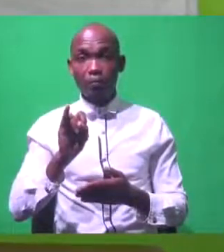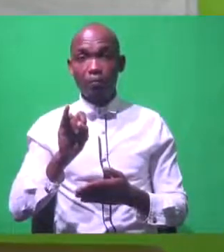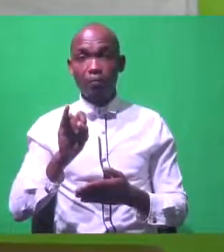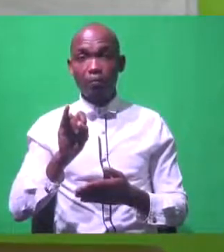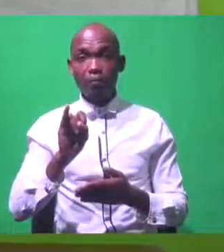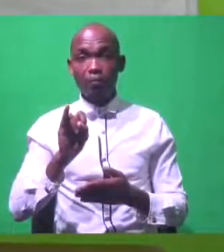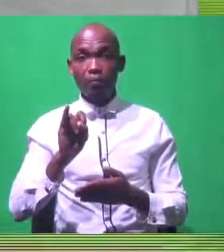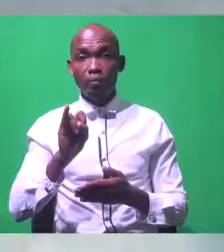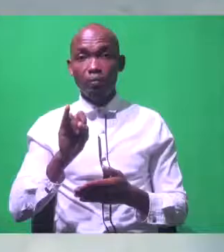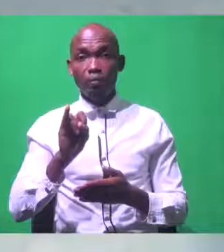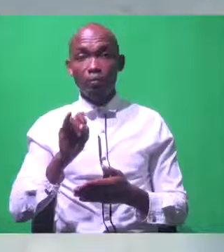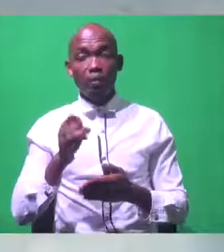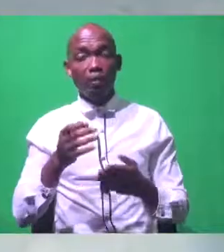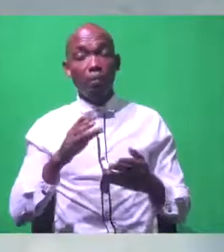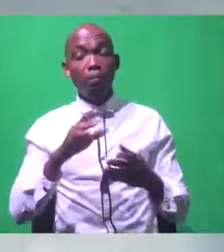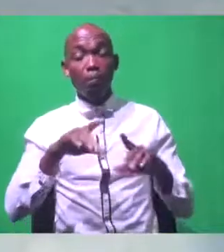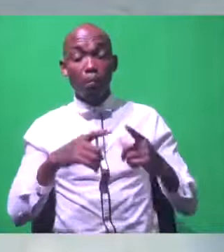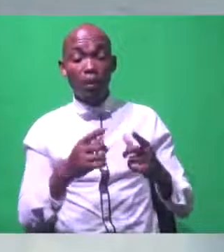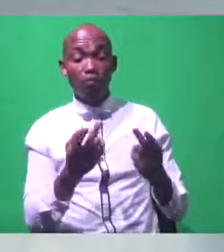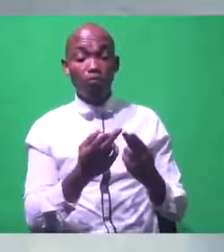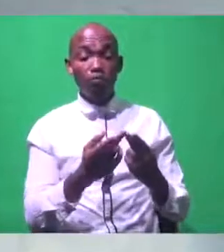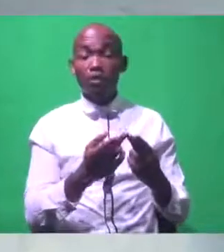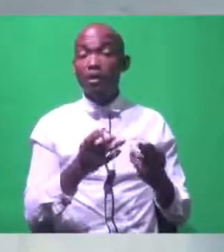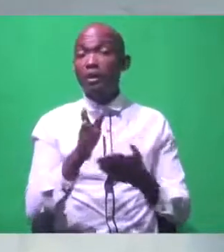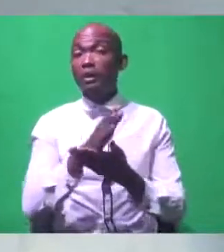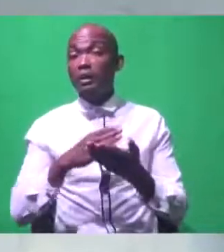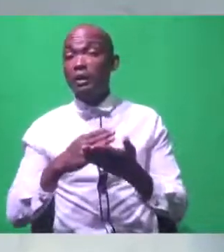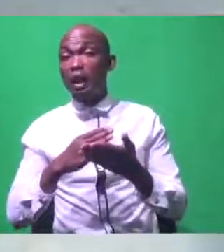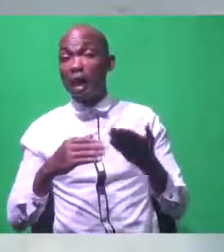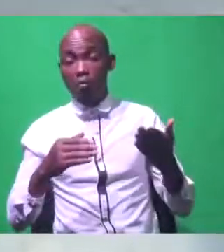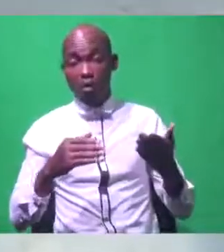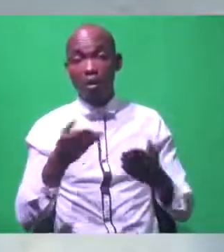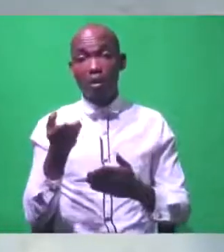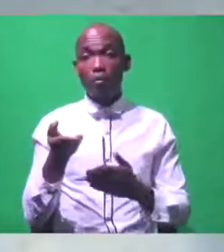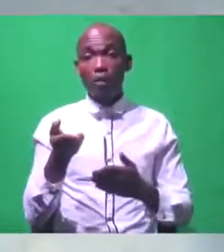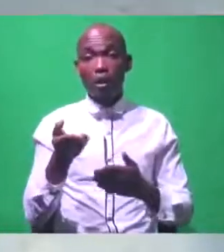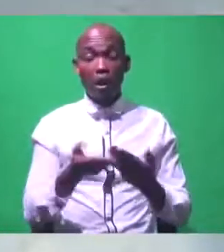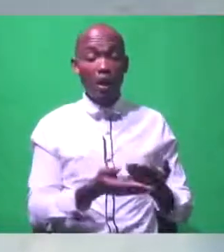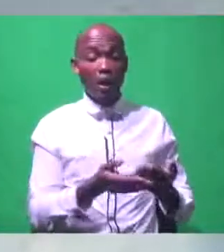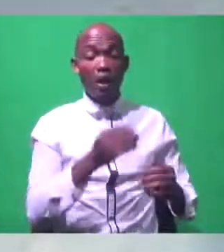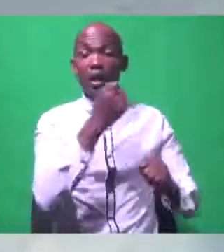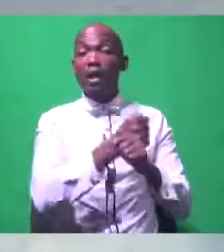But in some areas, especially those labor reserves,